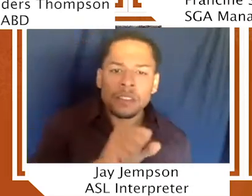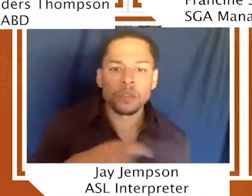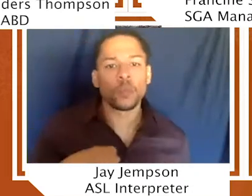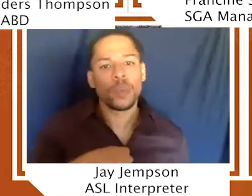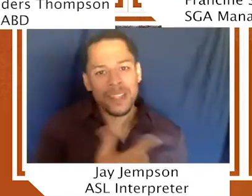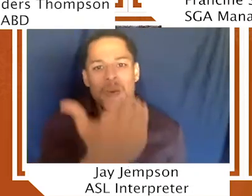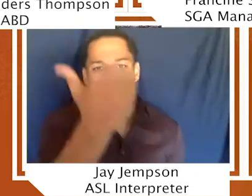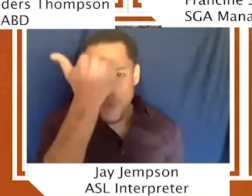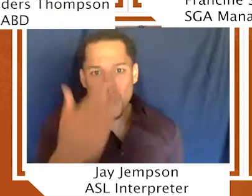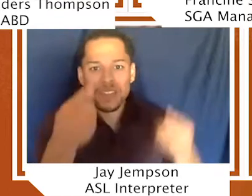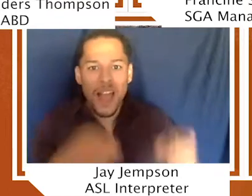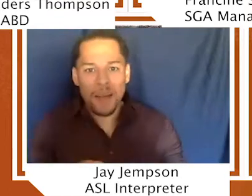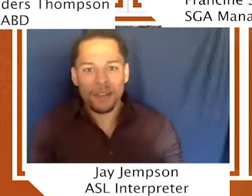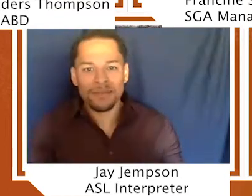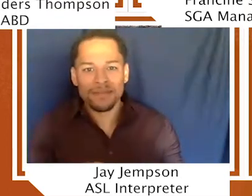is,